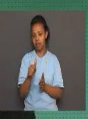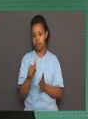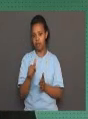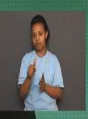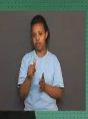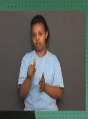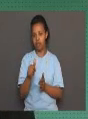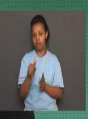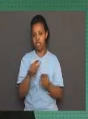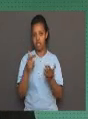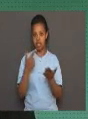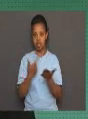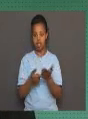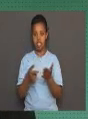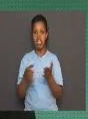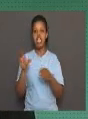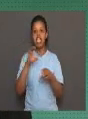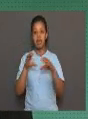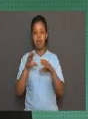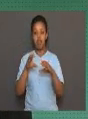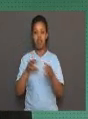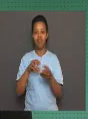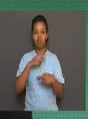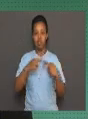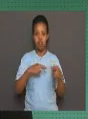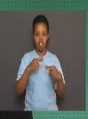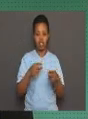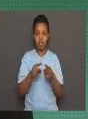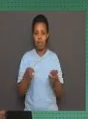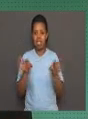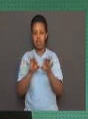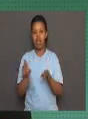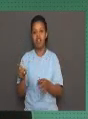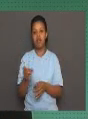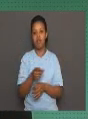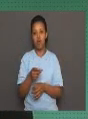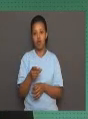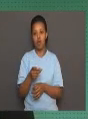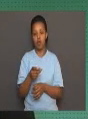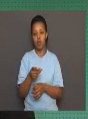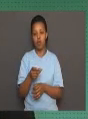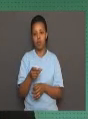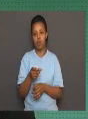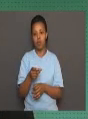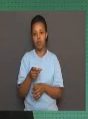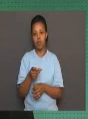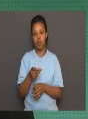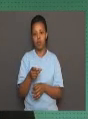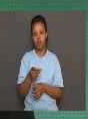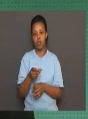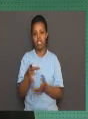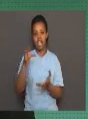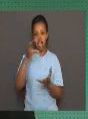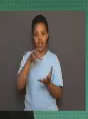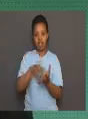Typically, a chemical reaction is necessary to find out a